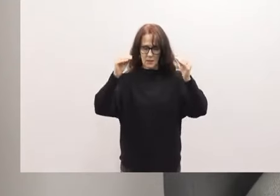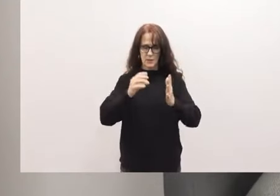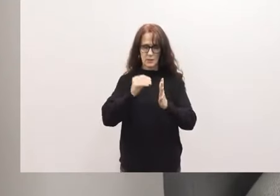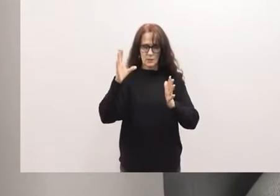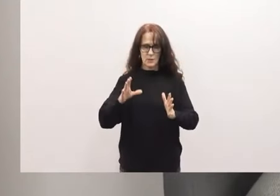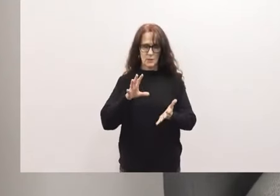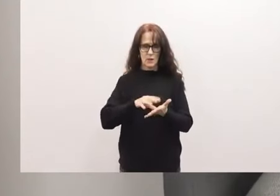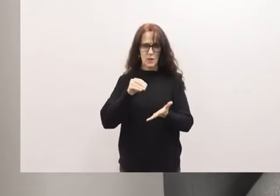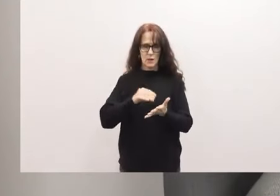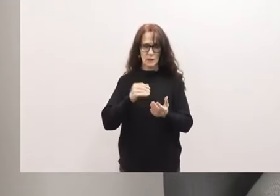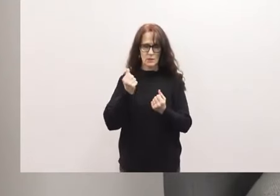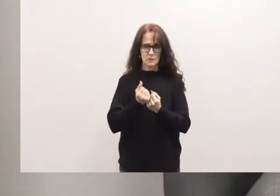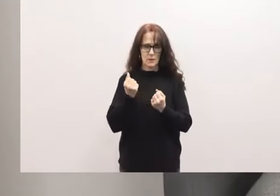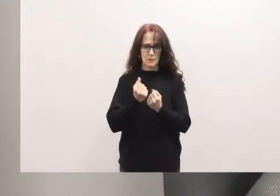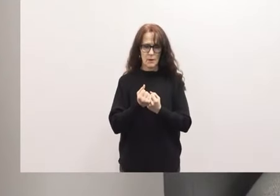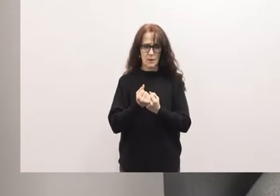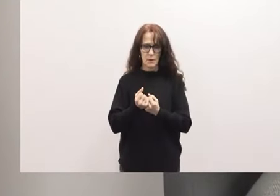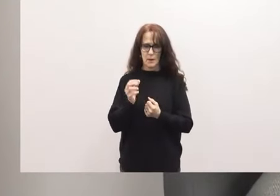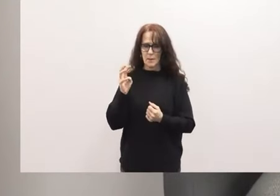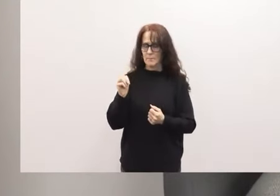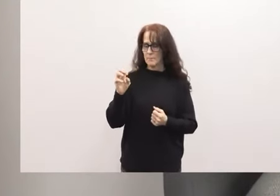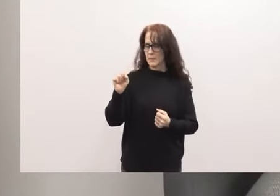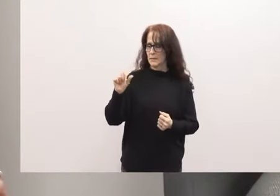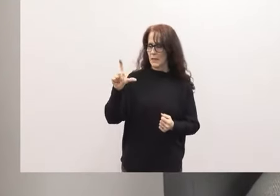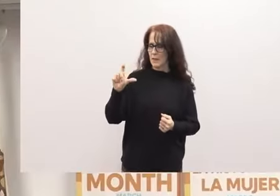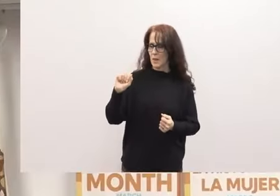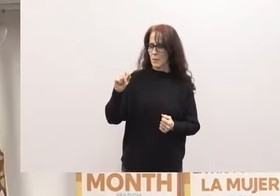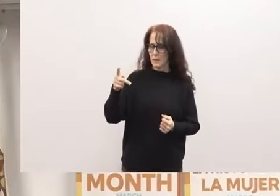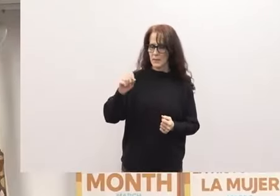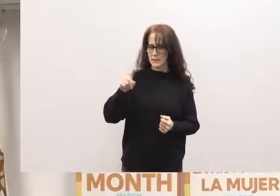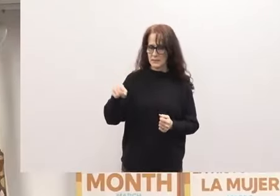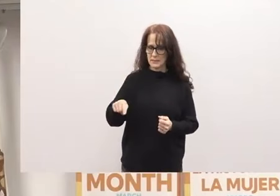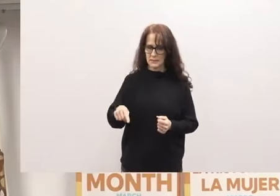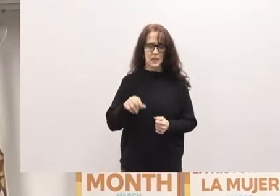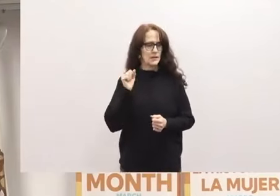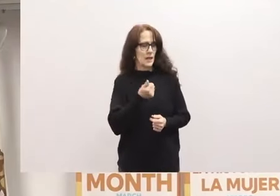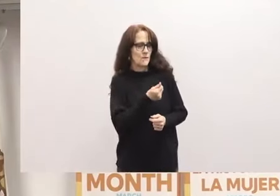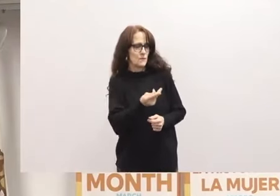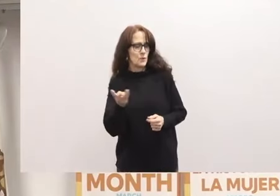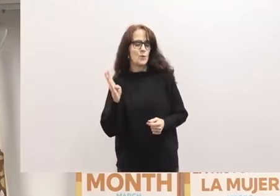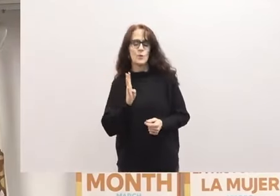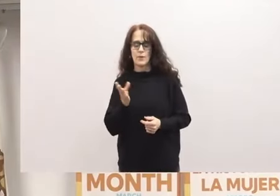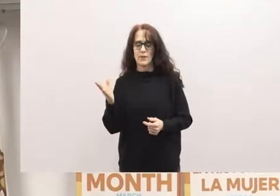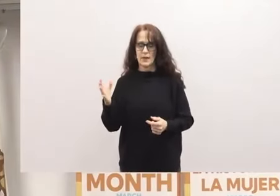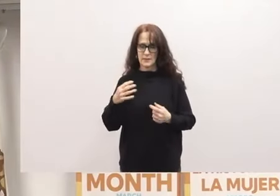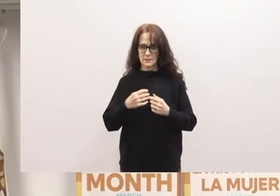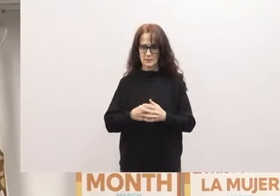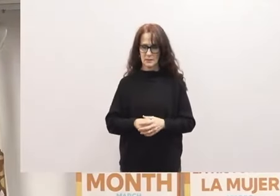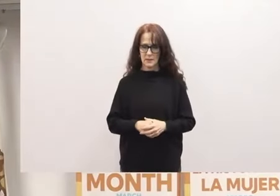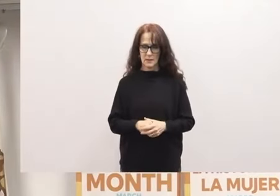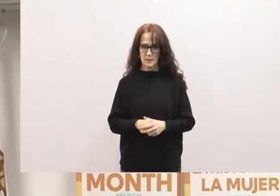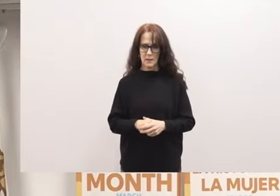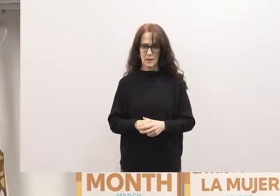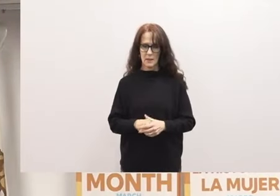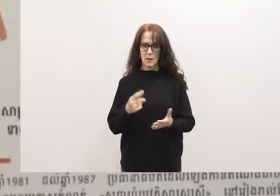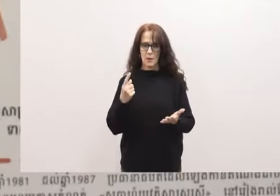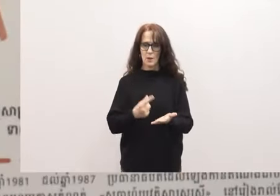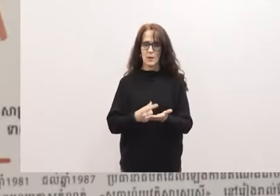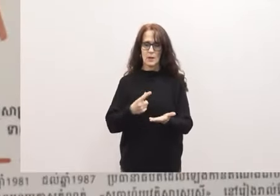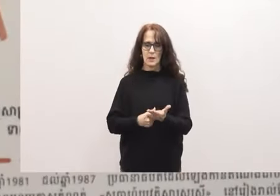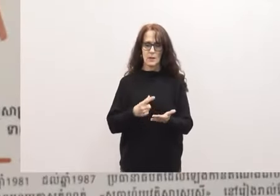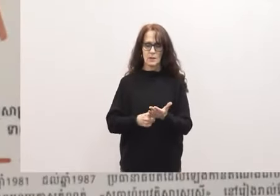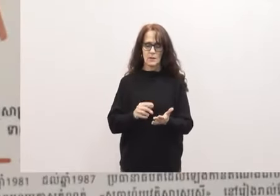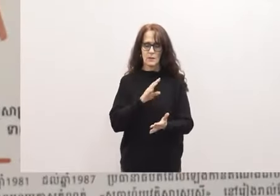learning supports. Ms. Lopez. Yes, just a couple of things. We discussed the